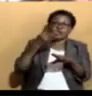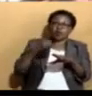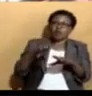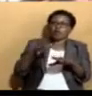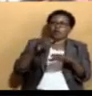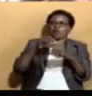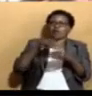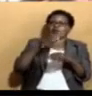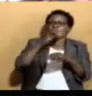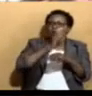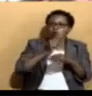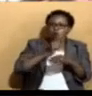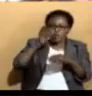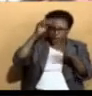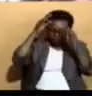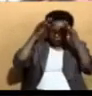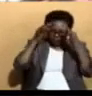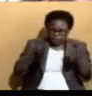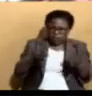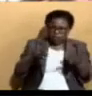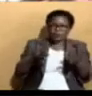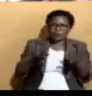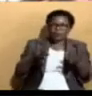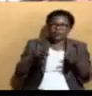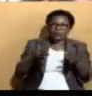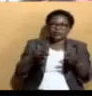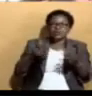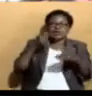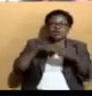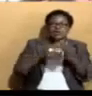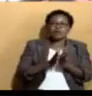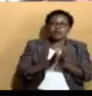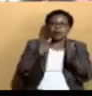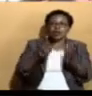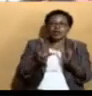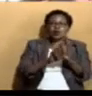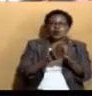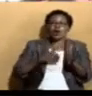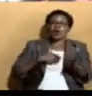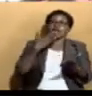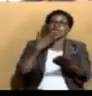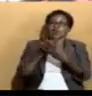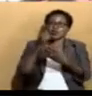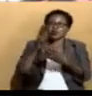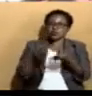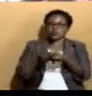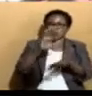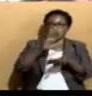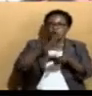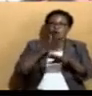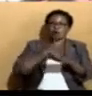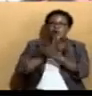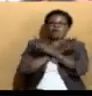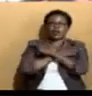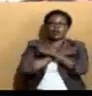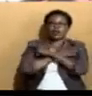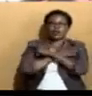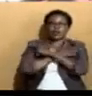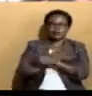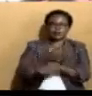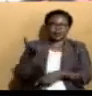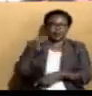existing judgment in rem in a matter of public law. I thank you, and I call my friend Mr. Eric Gumbo.